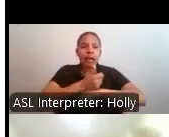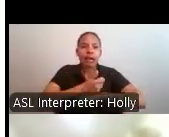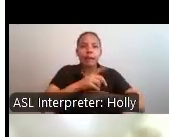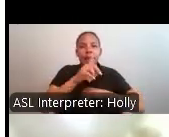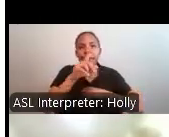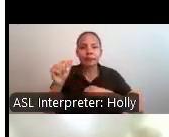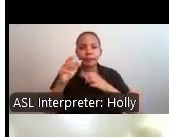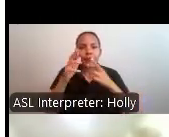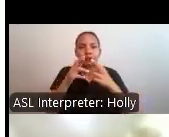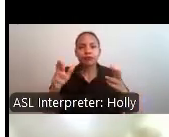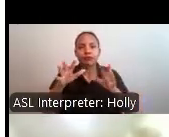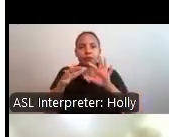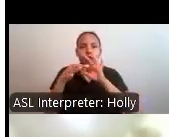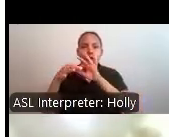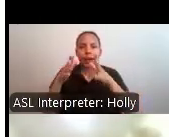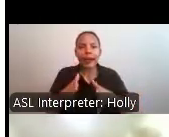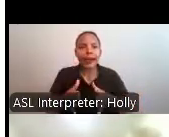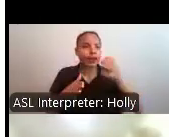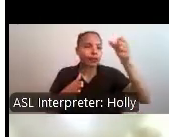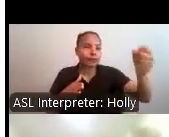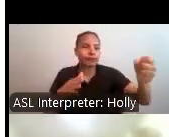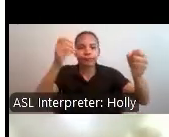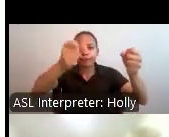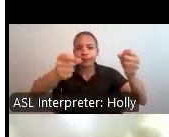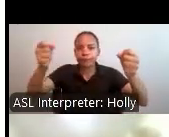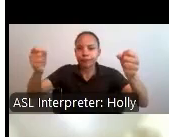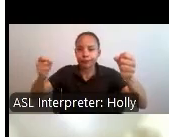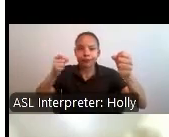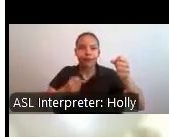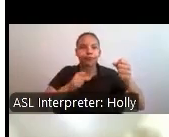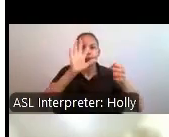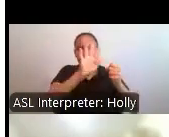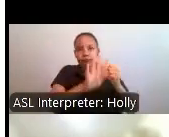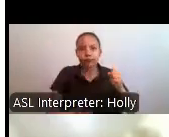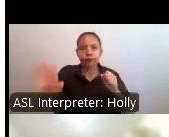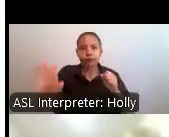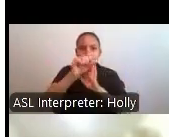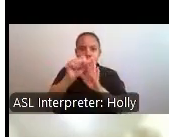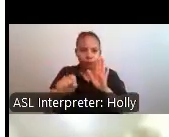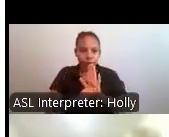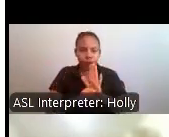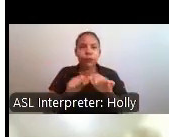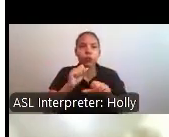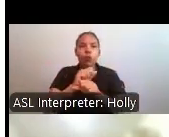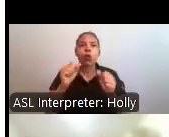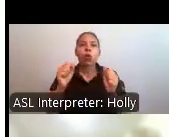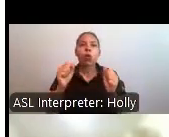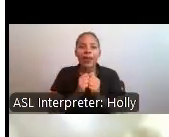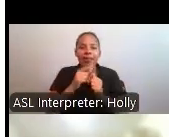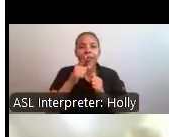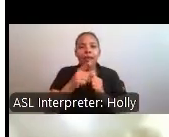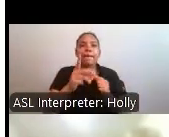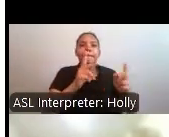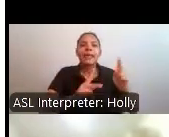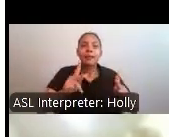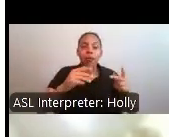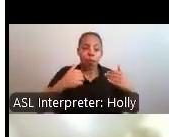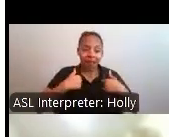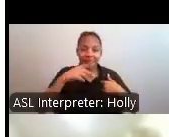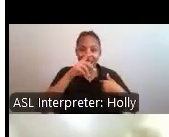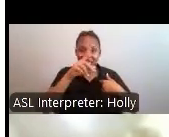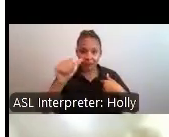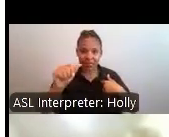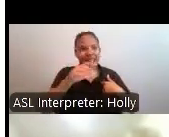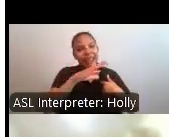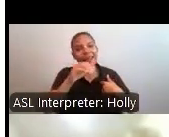our DRCs act as a resource for staffs at these centers regarding work with job seekers with disabilities. We